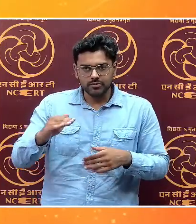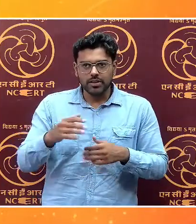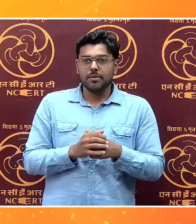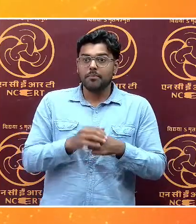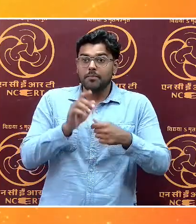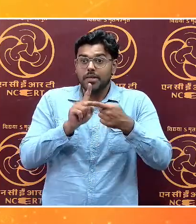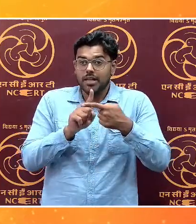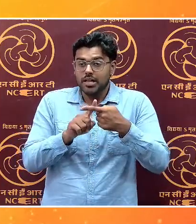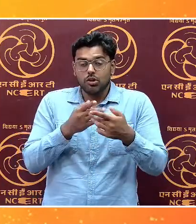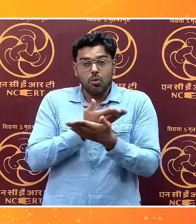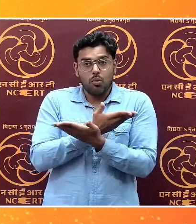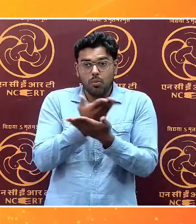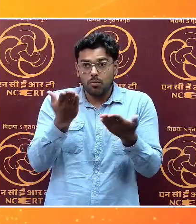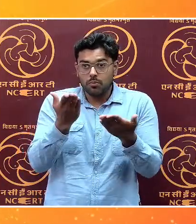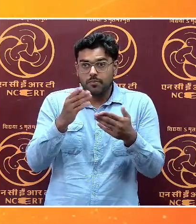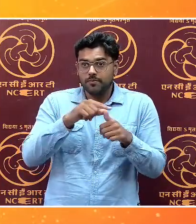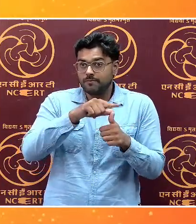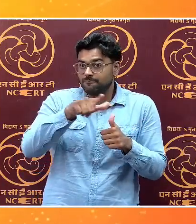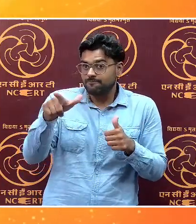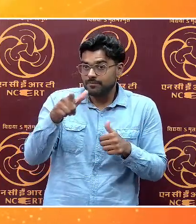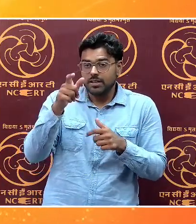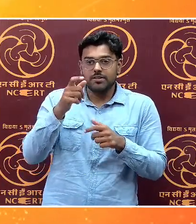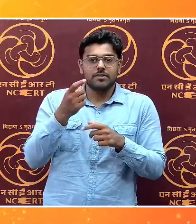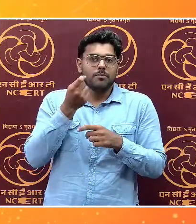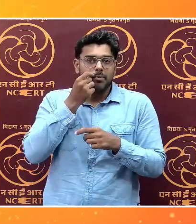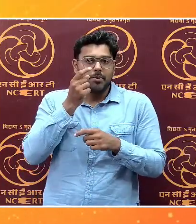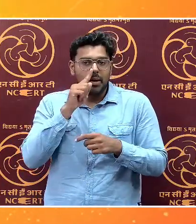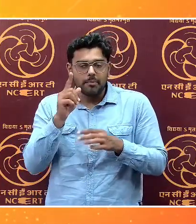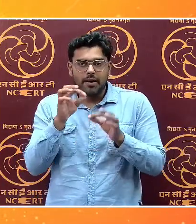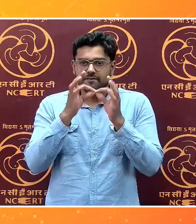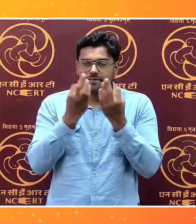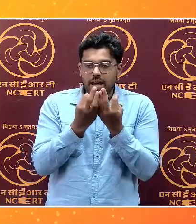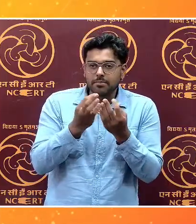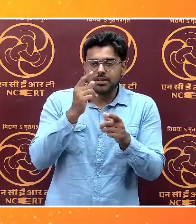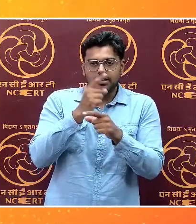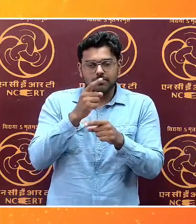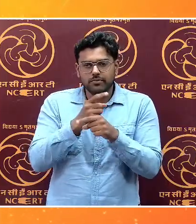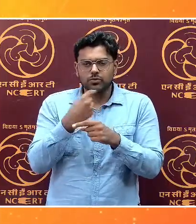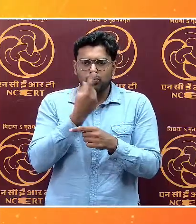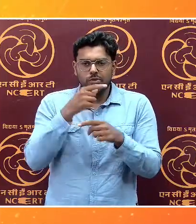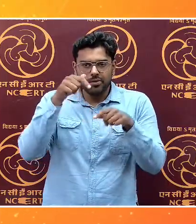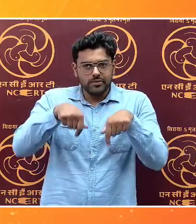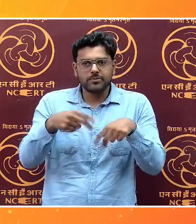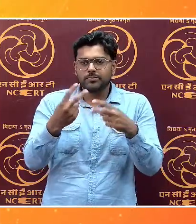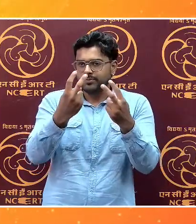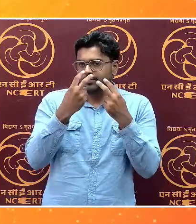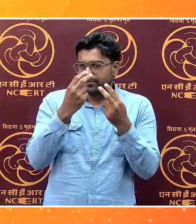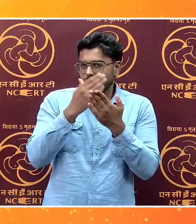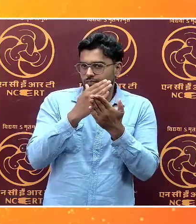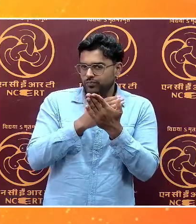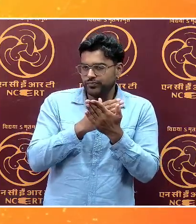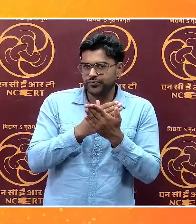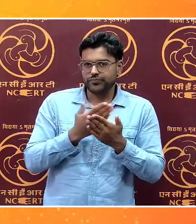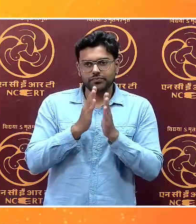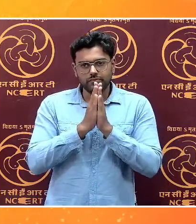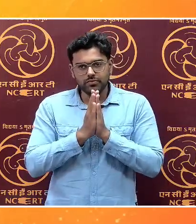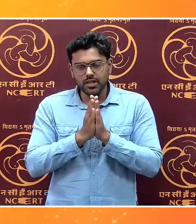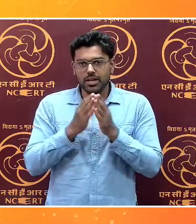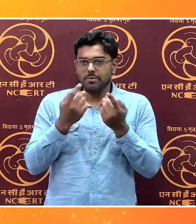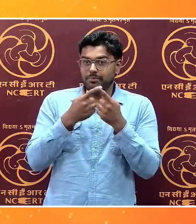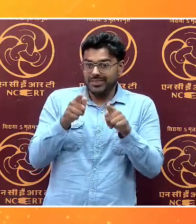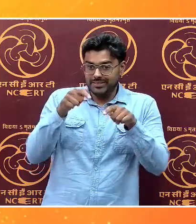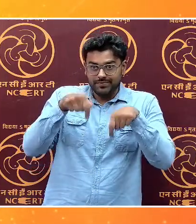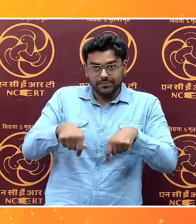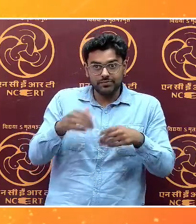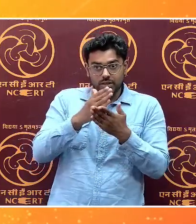and all the parents and my dear fellow teachers who are watching this program. Namaskar. Absolutely, but before we start